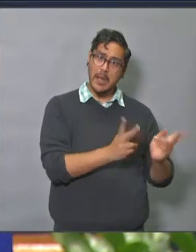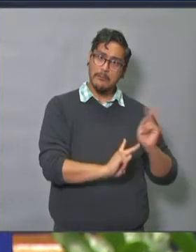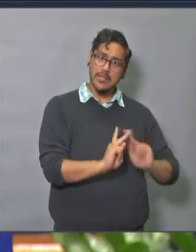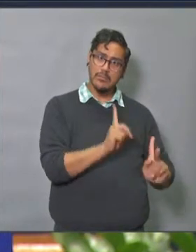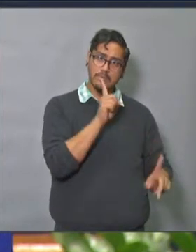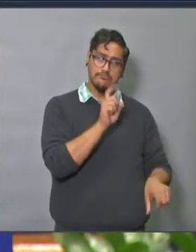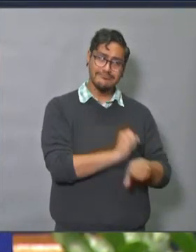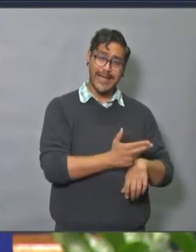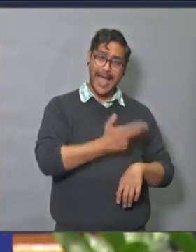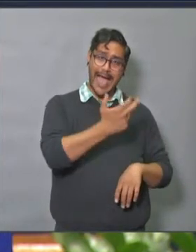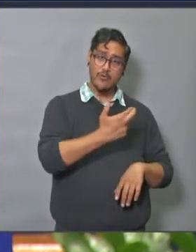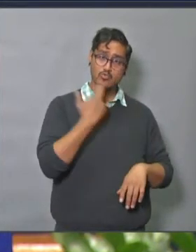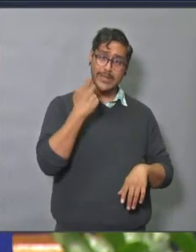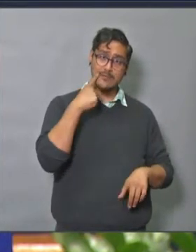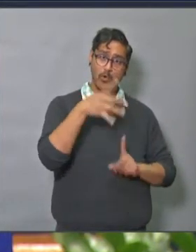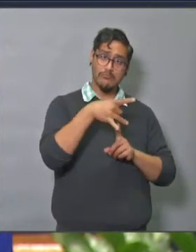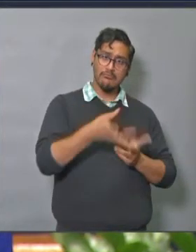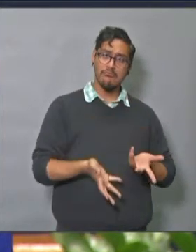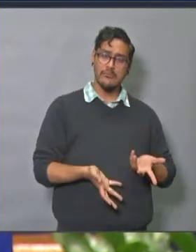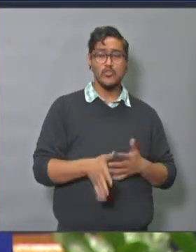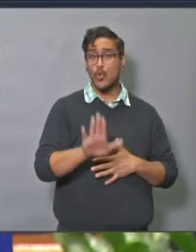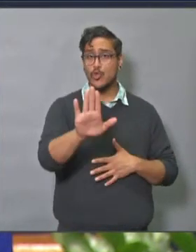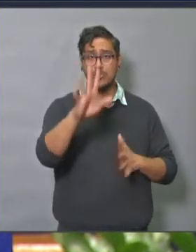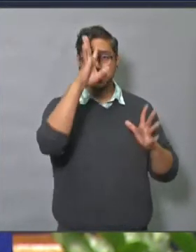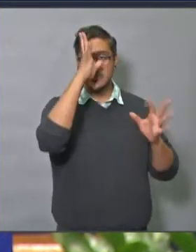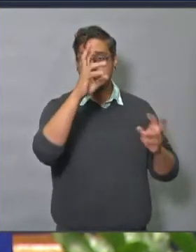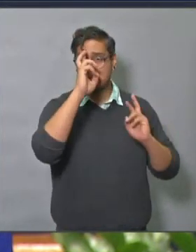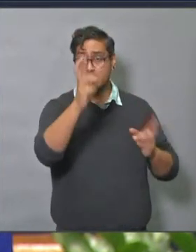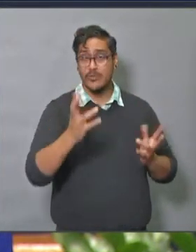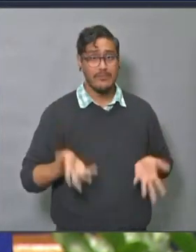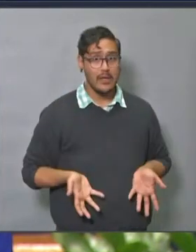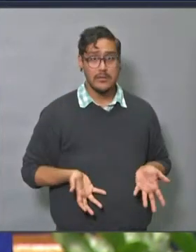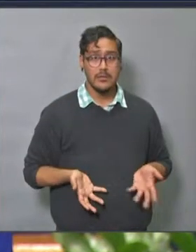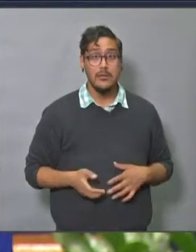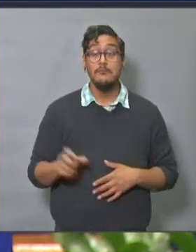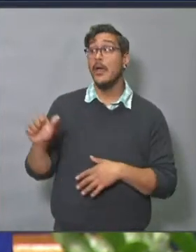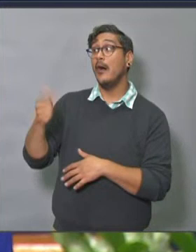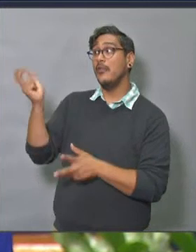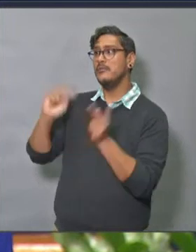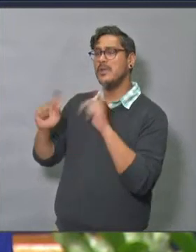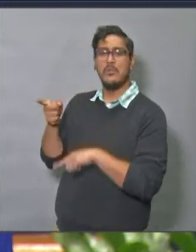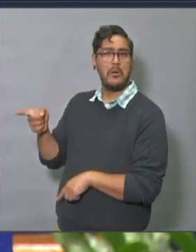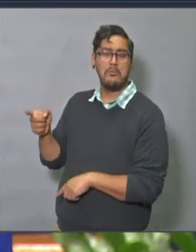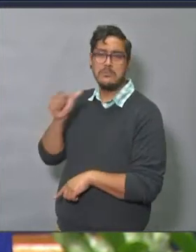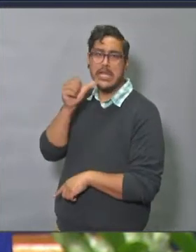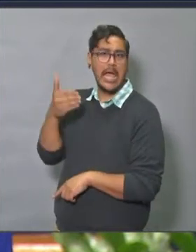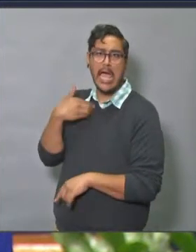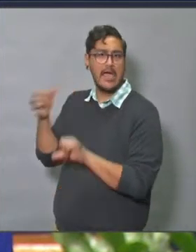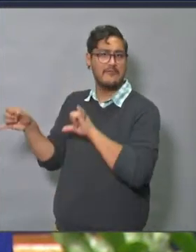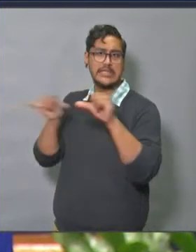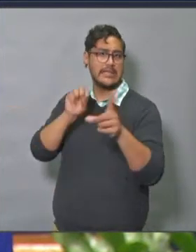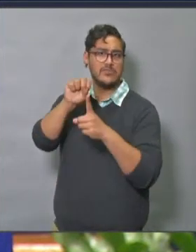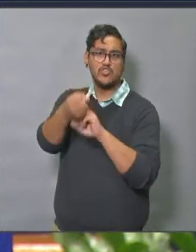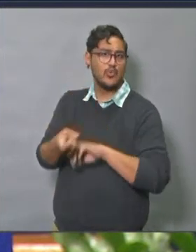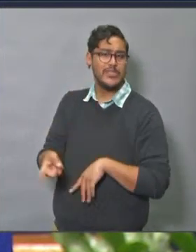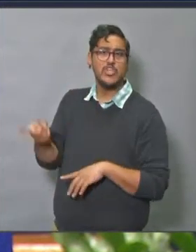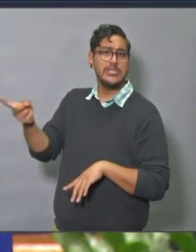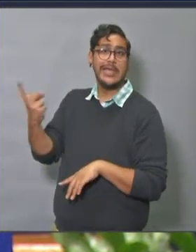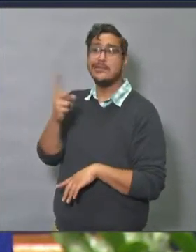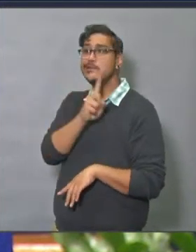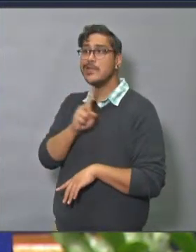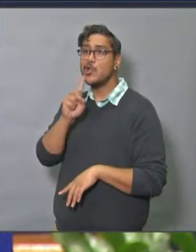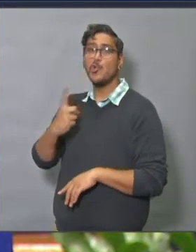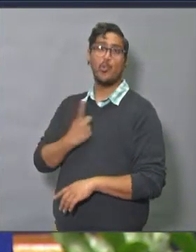we want to do and what activities we want to engage in than other people who don't have that same family configuration. I